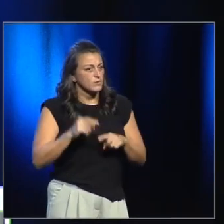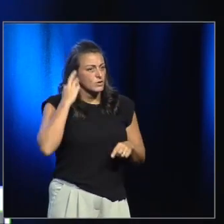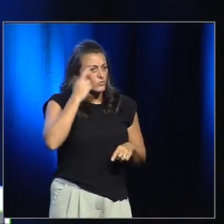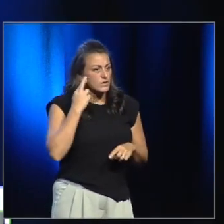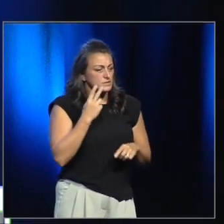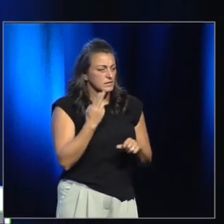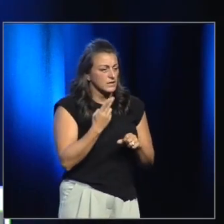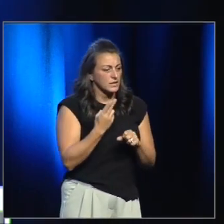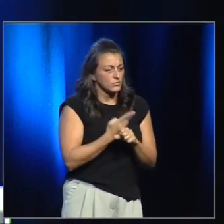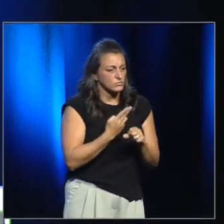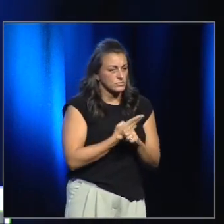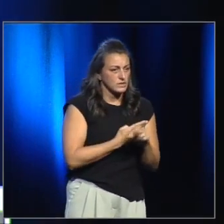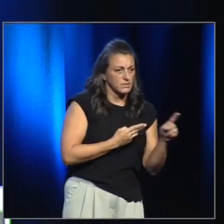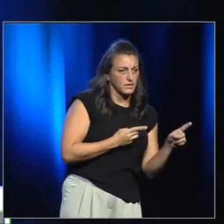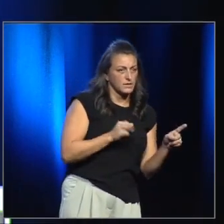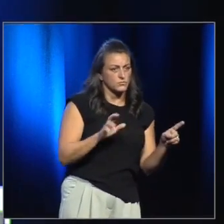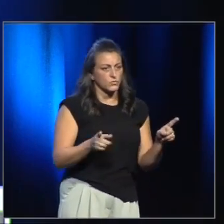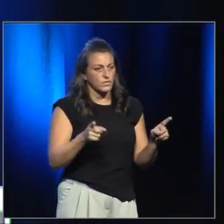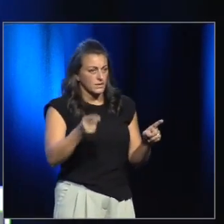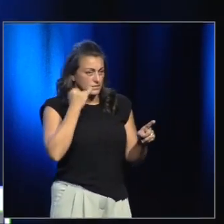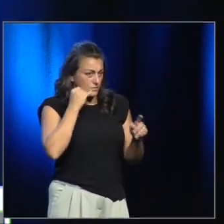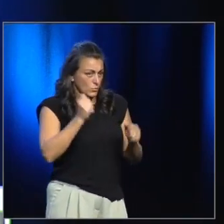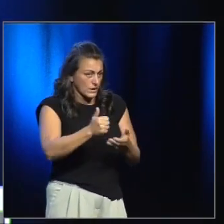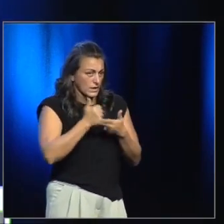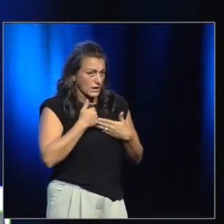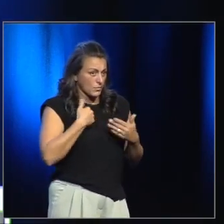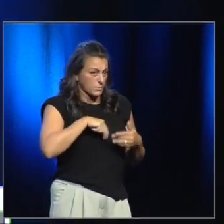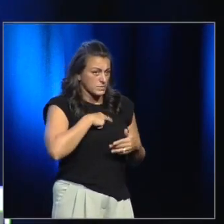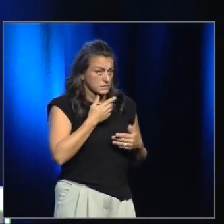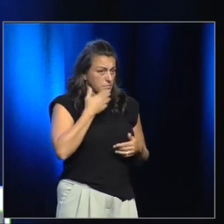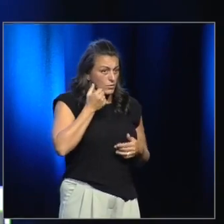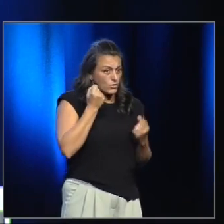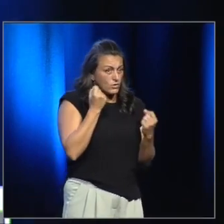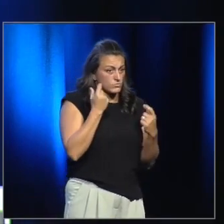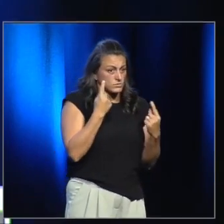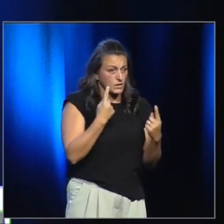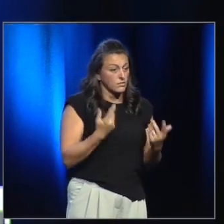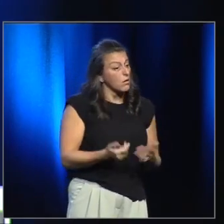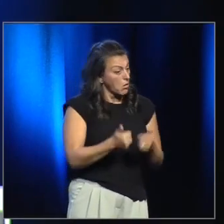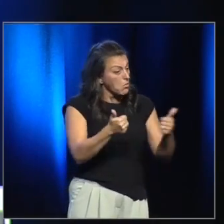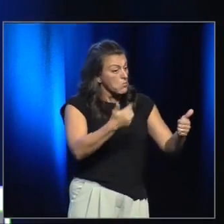or the other, if it would help to understand better what you're looking at.